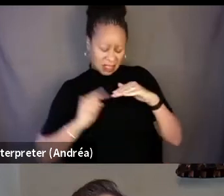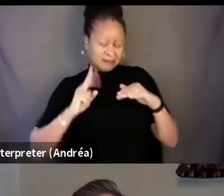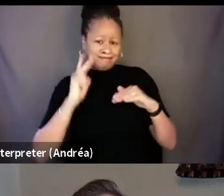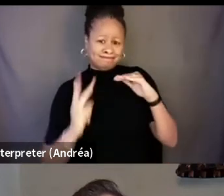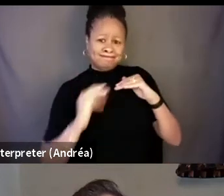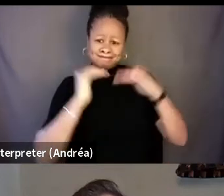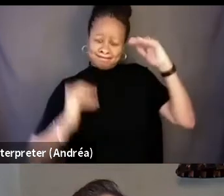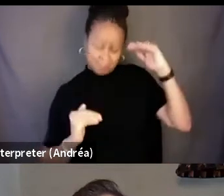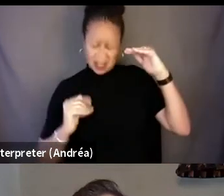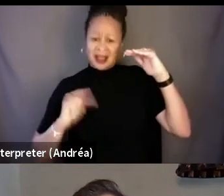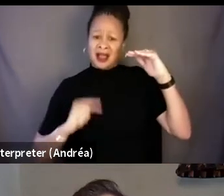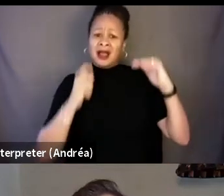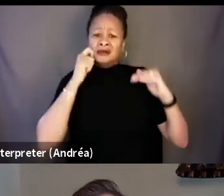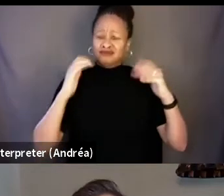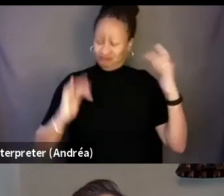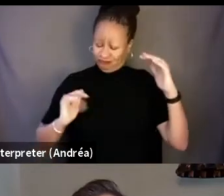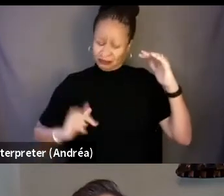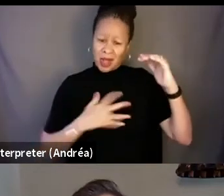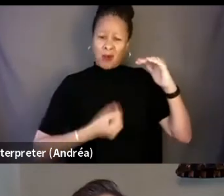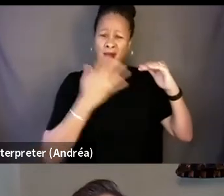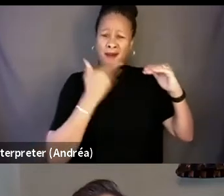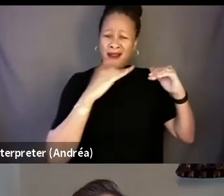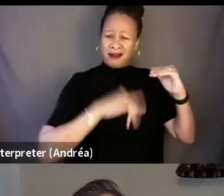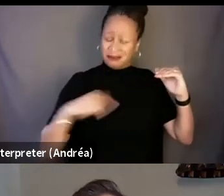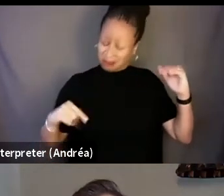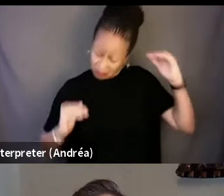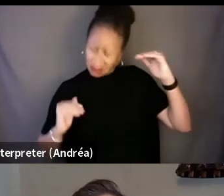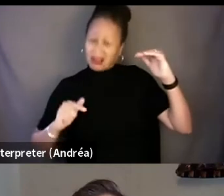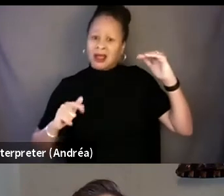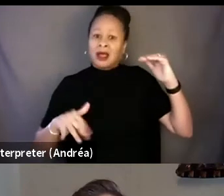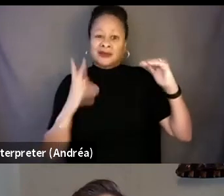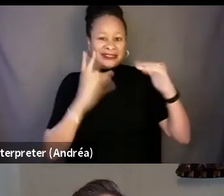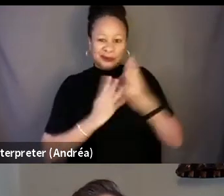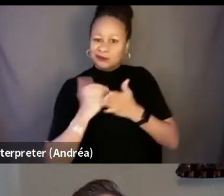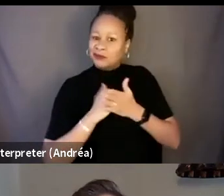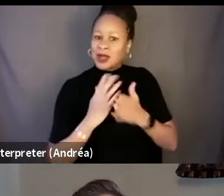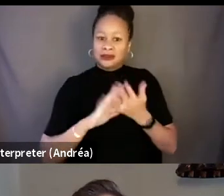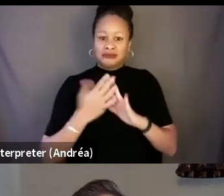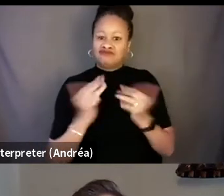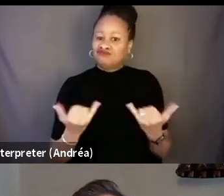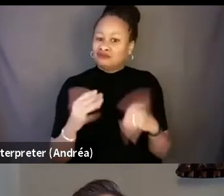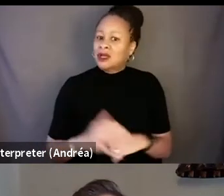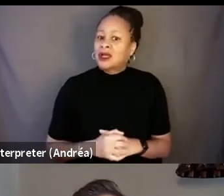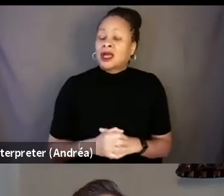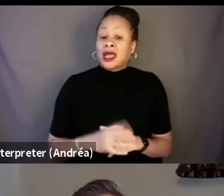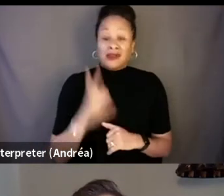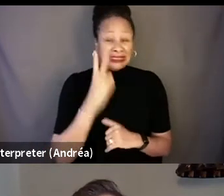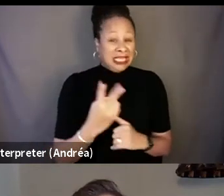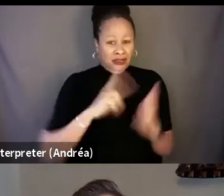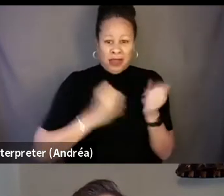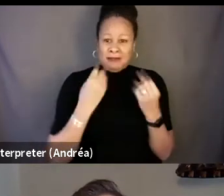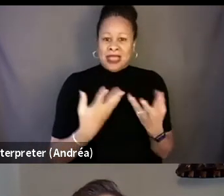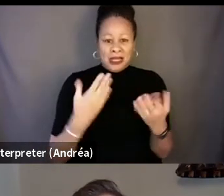that still today permeate throughout society. So I've seen and I've read many news stories on the